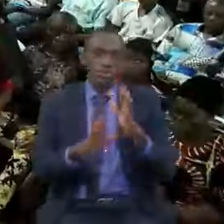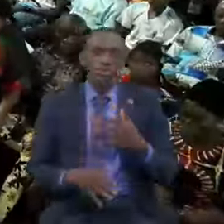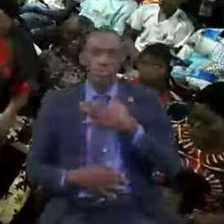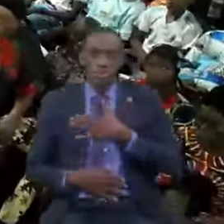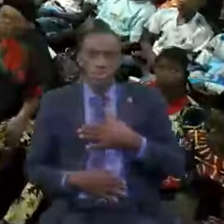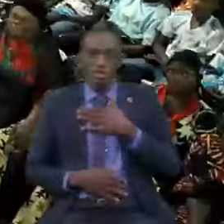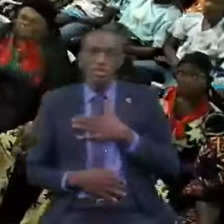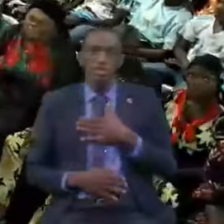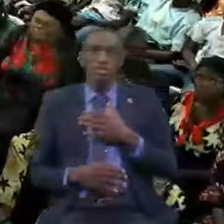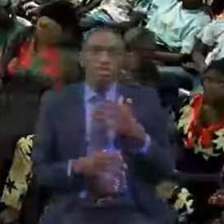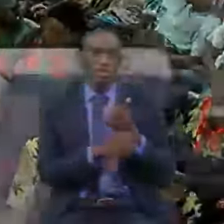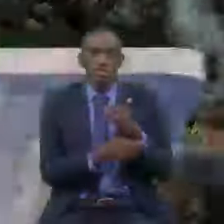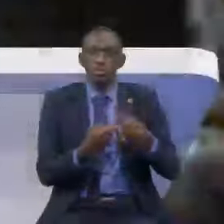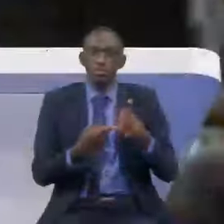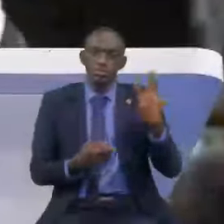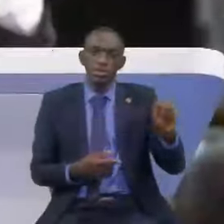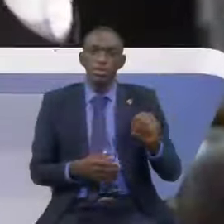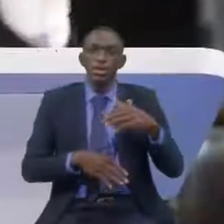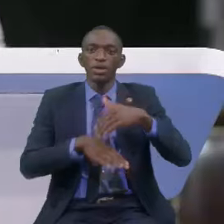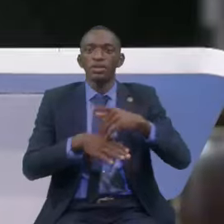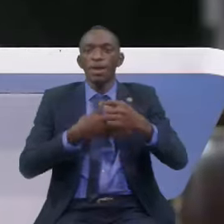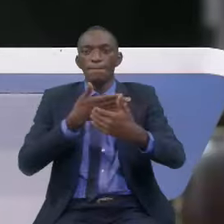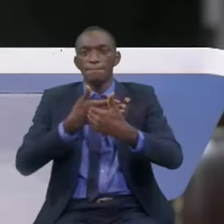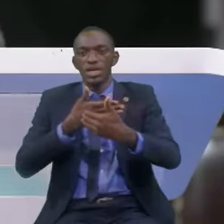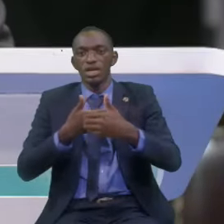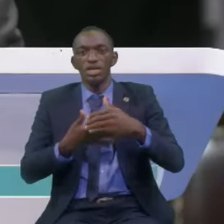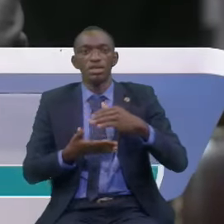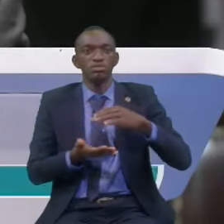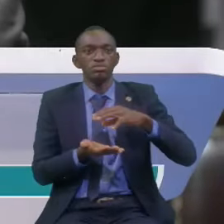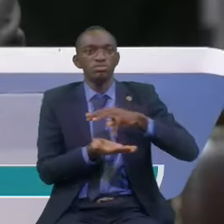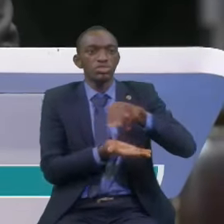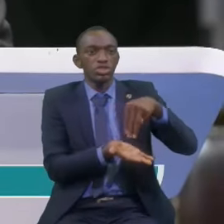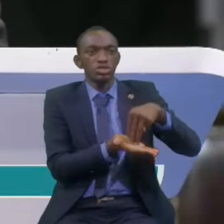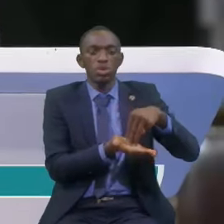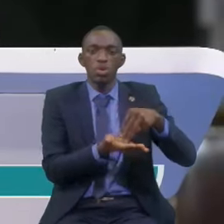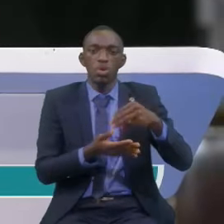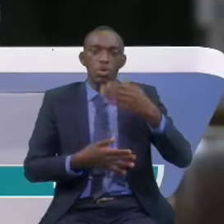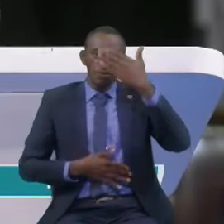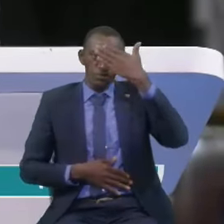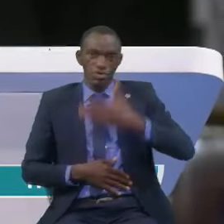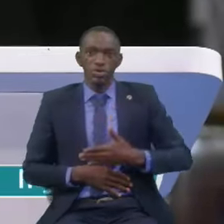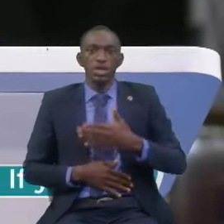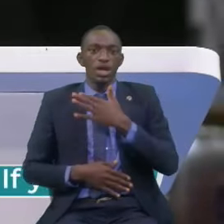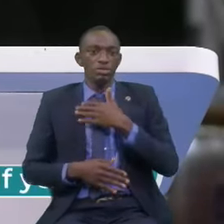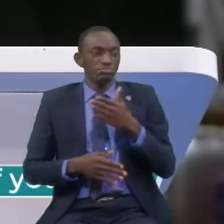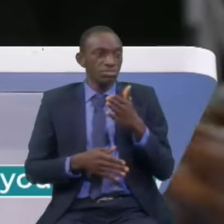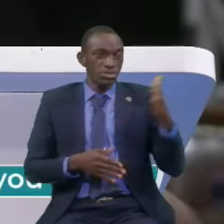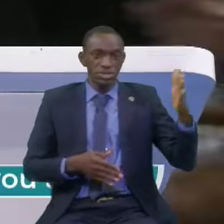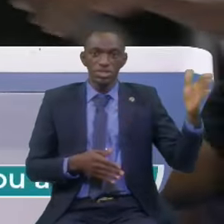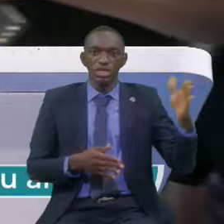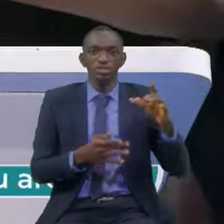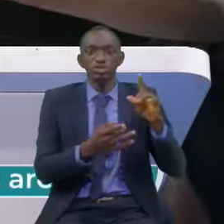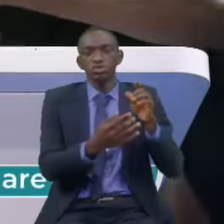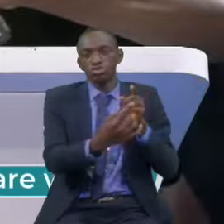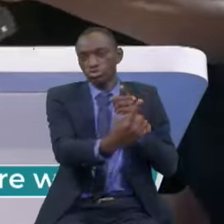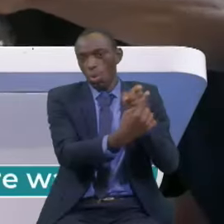back, middle, front, and by the side, toward the canopy.